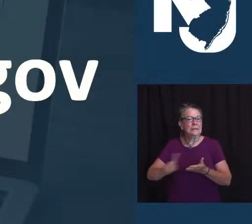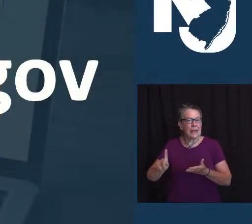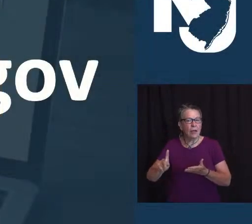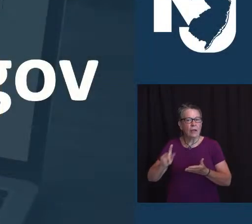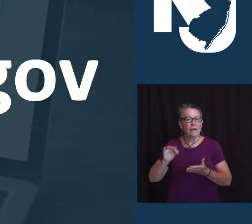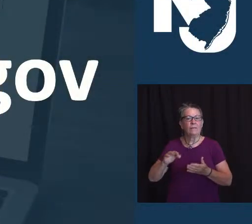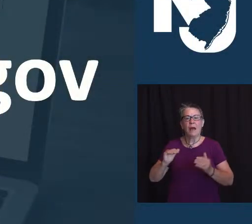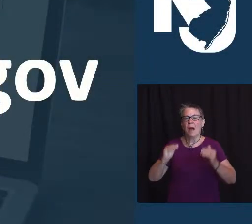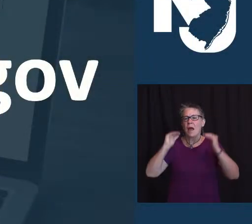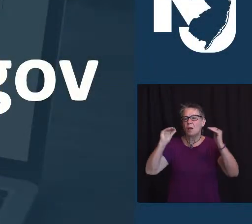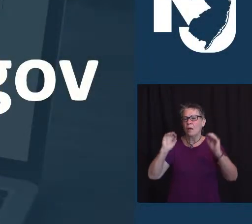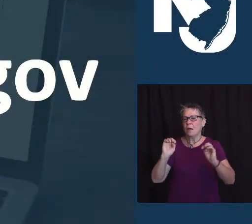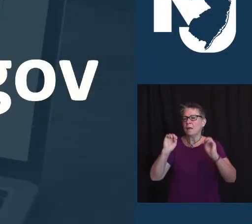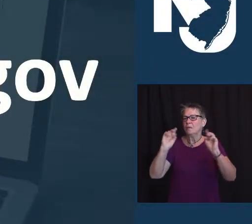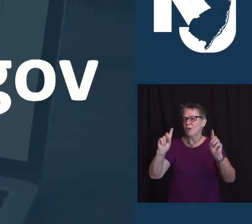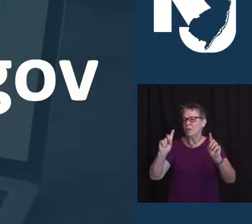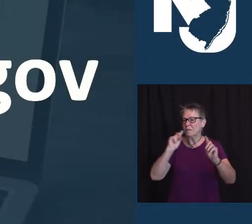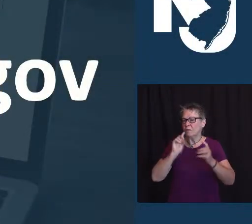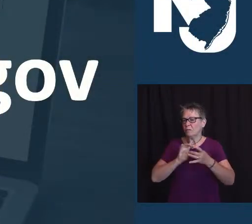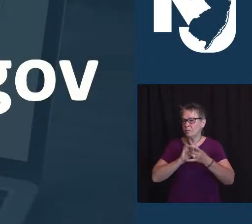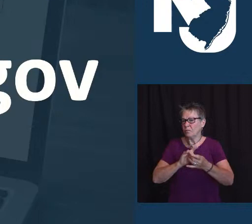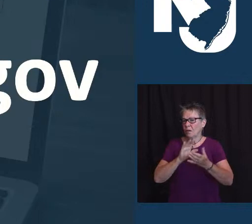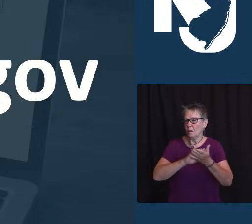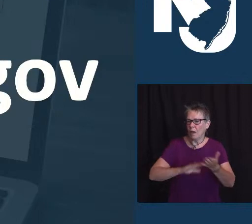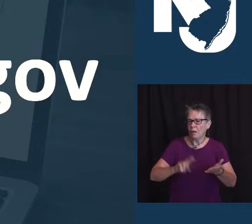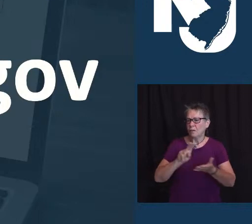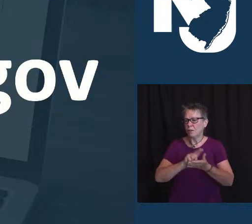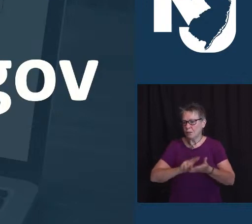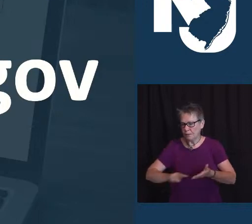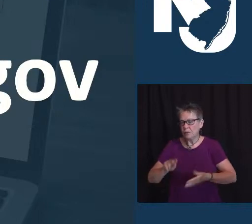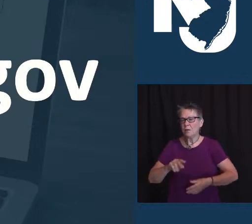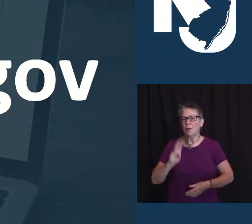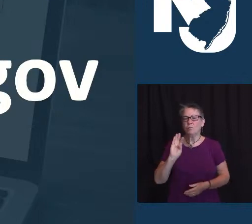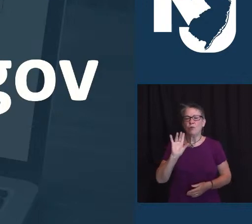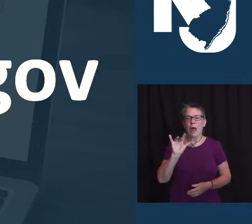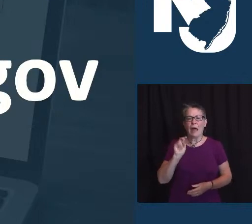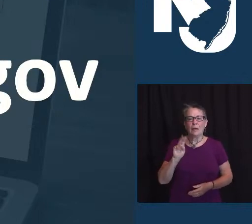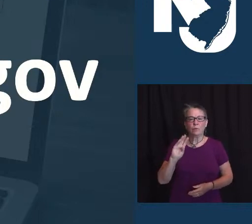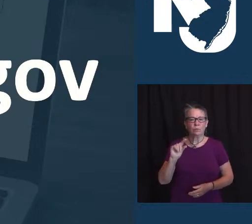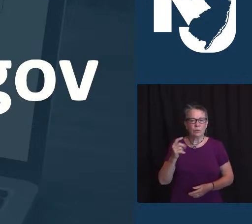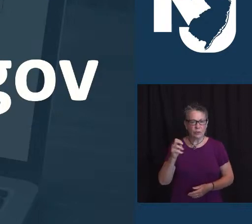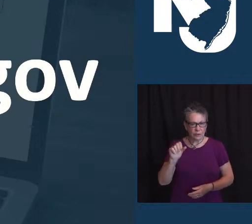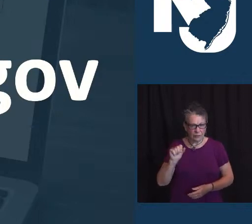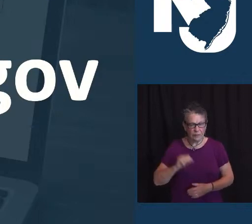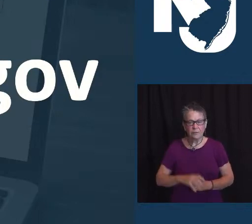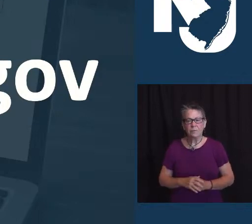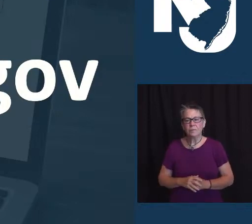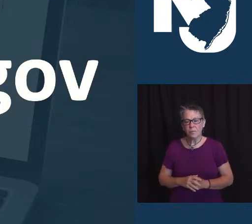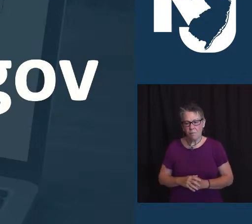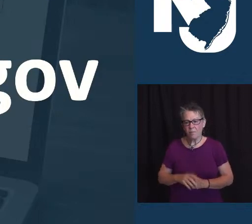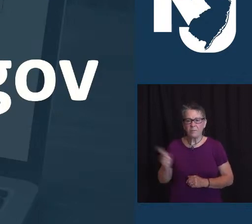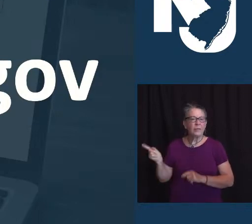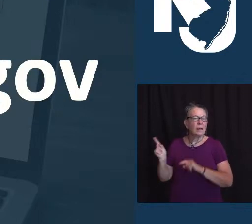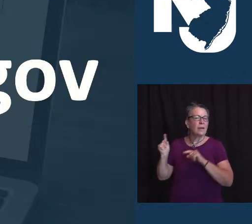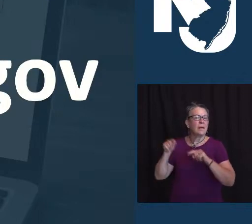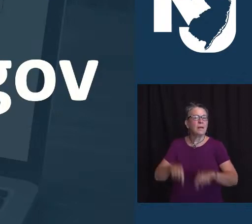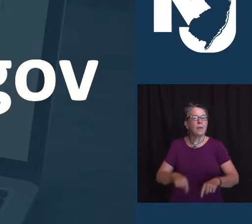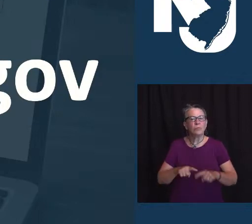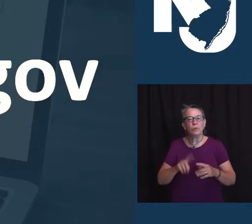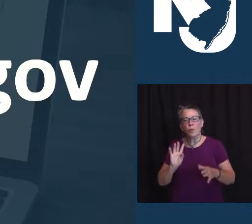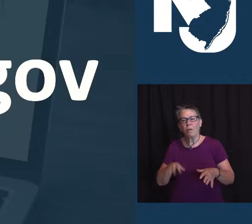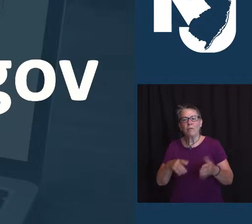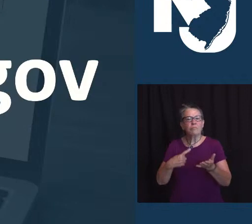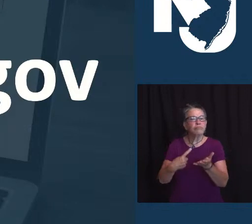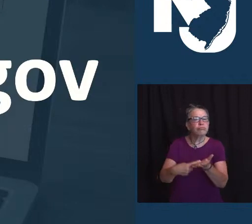Bridges. Brian is here to speak to the latest investments his office is making in releasing the next round of pandemic relief funds for